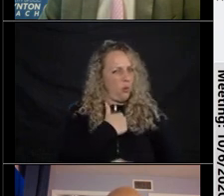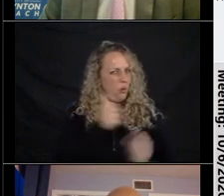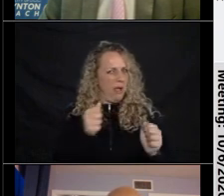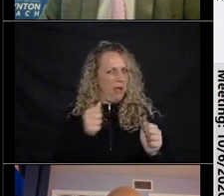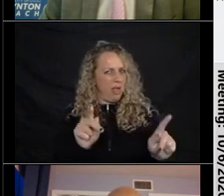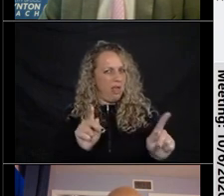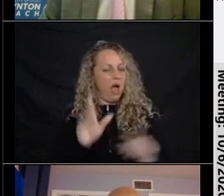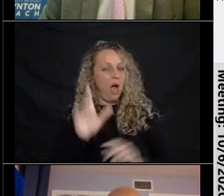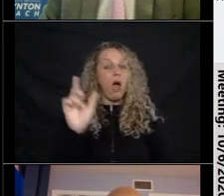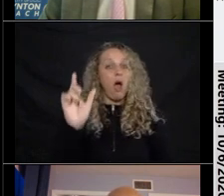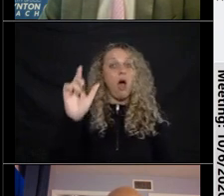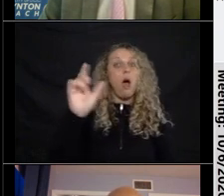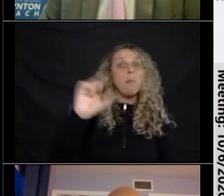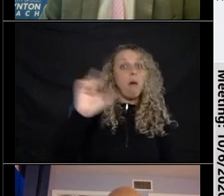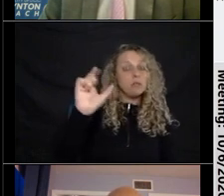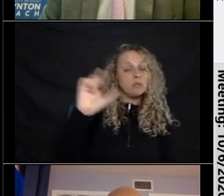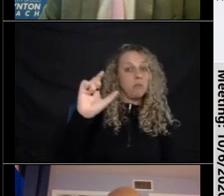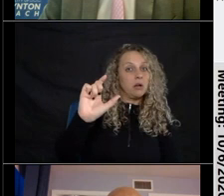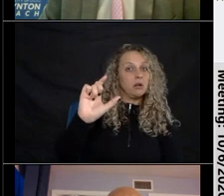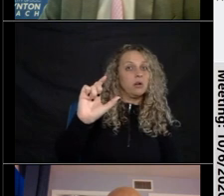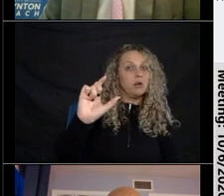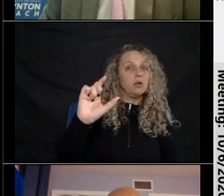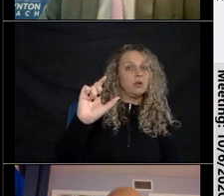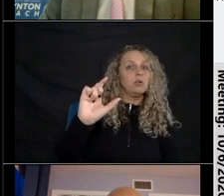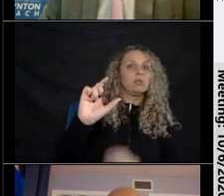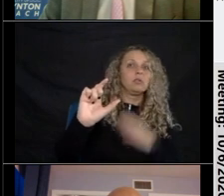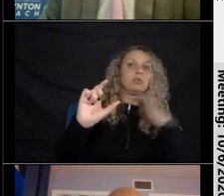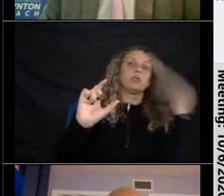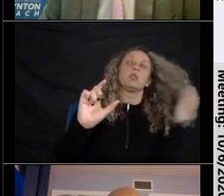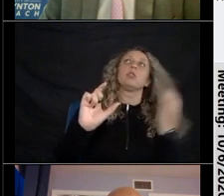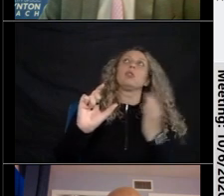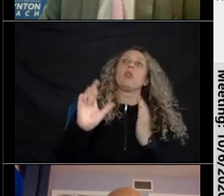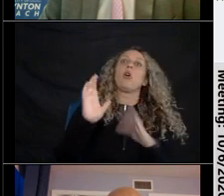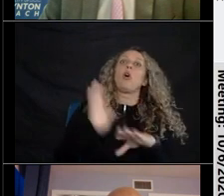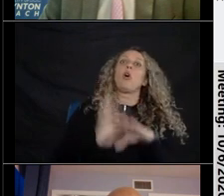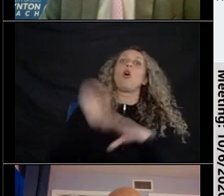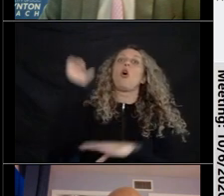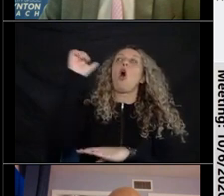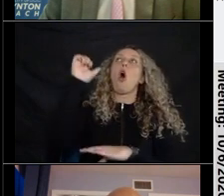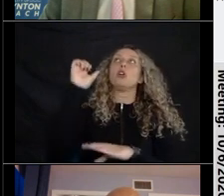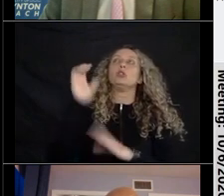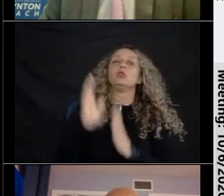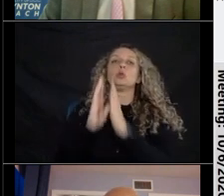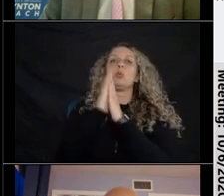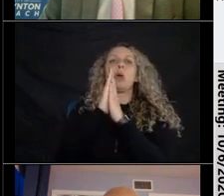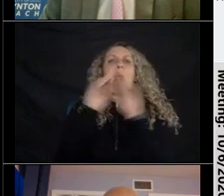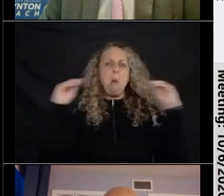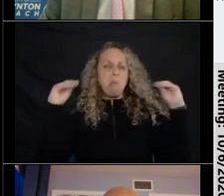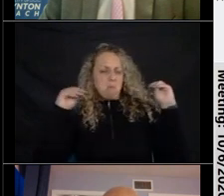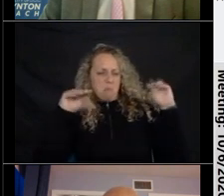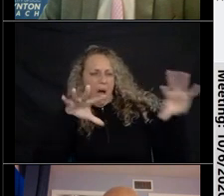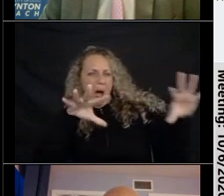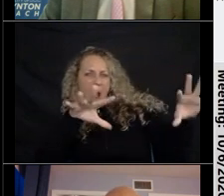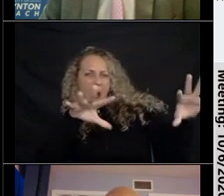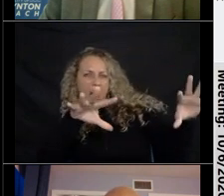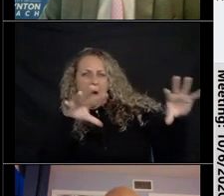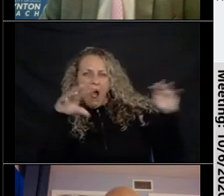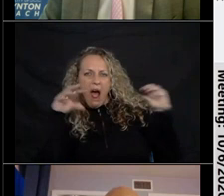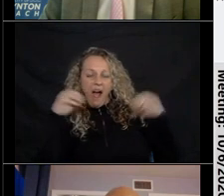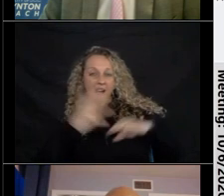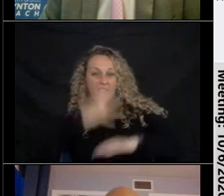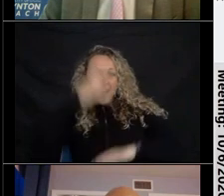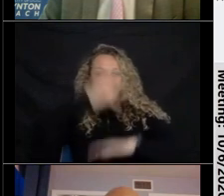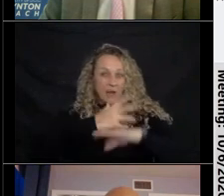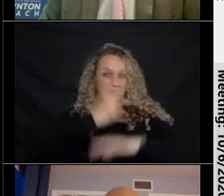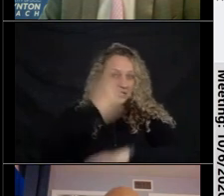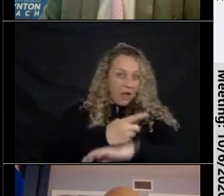a Muslim mosque's calls to prayer blasting on loudspeakers 5 times a